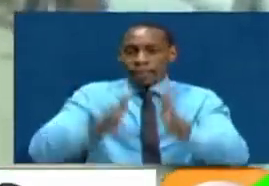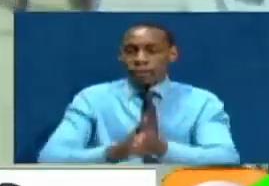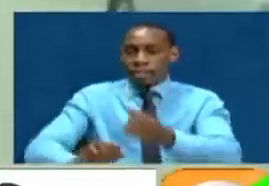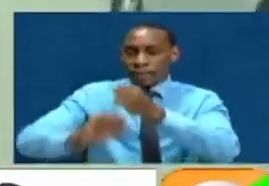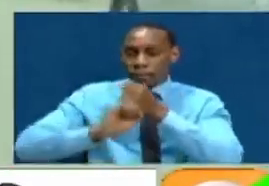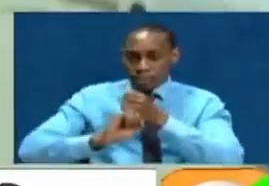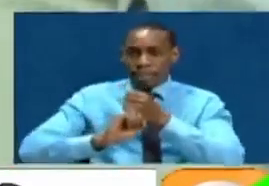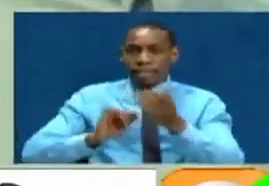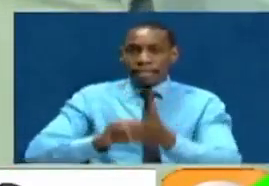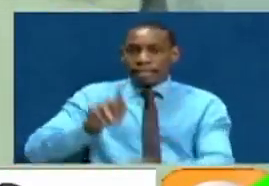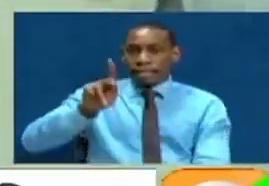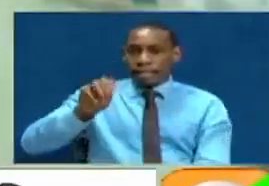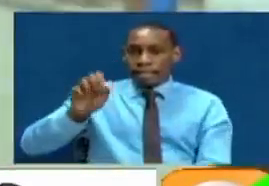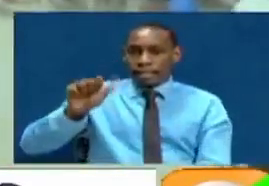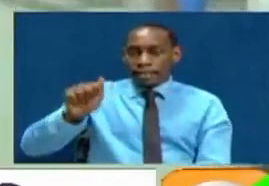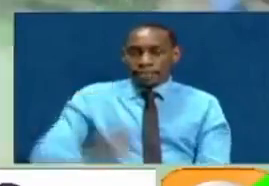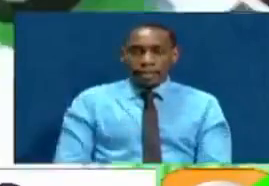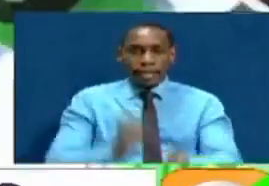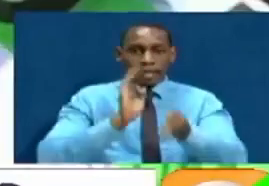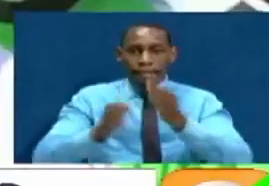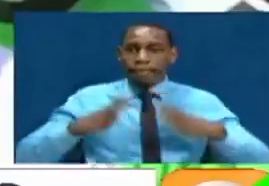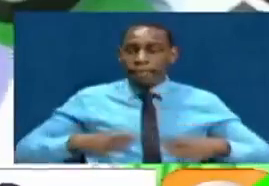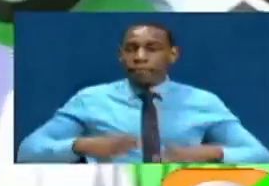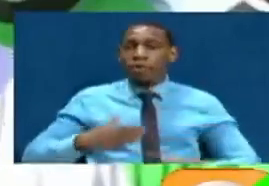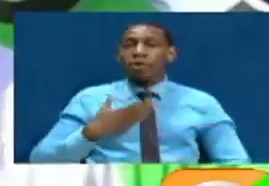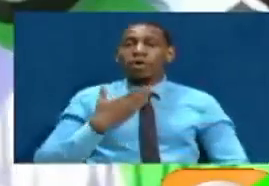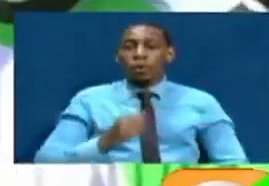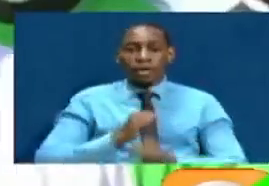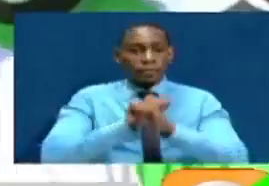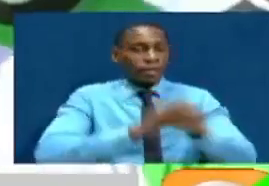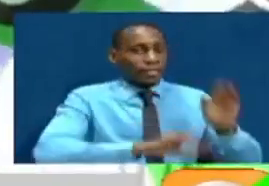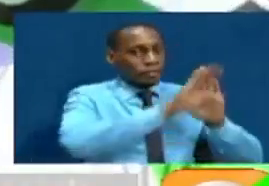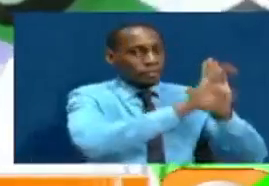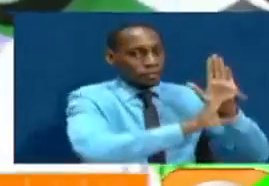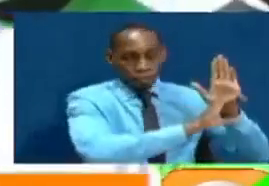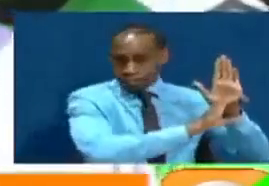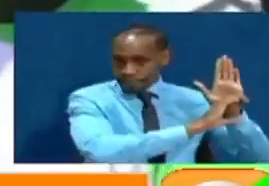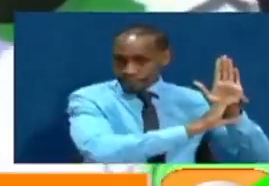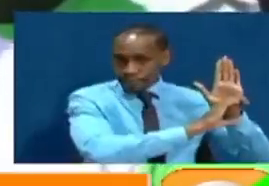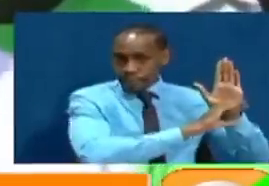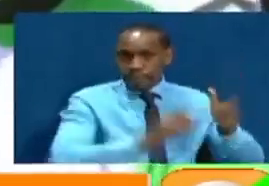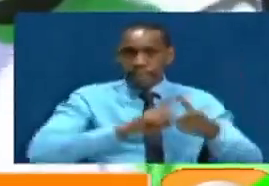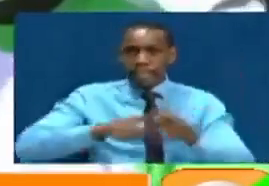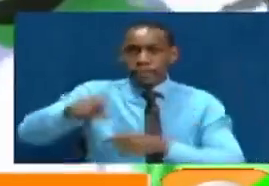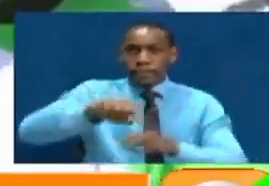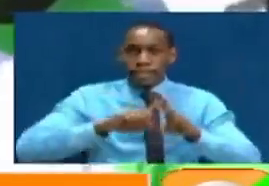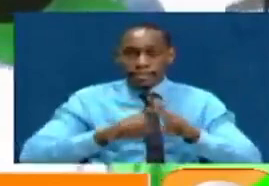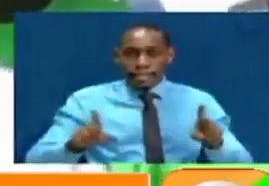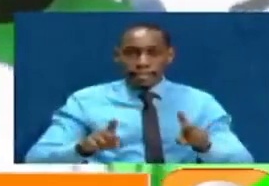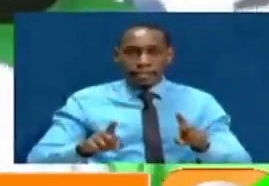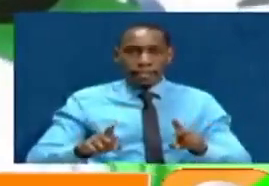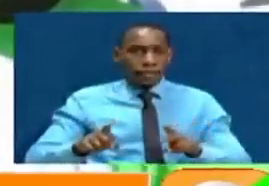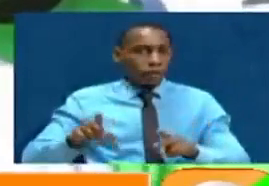and donor funds at KEMSA. Ikiwa wananchi wanataka kuilinda hii katiba, basi tuanze